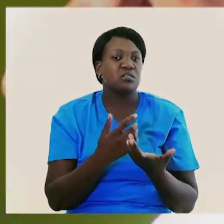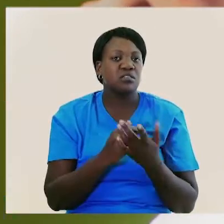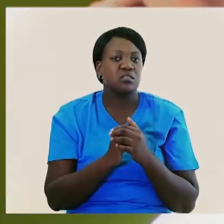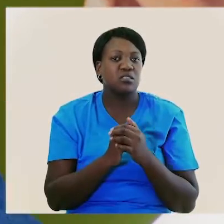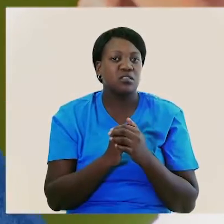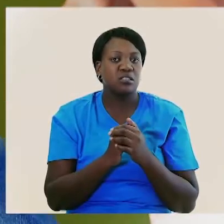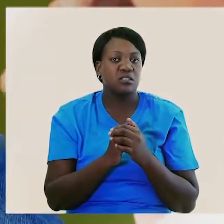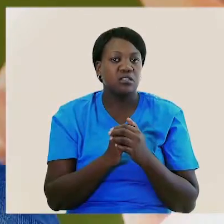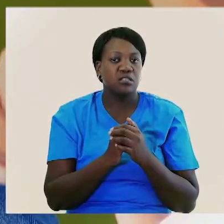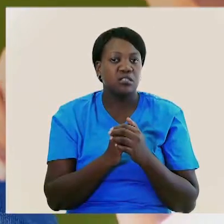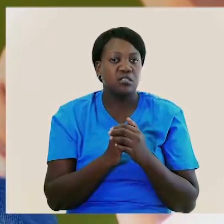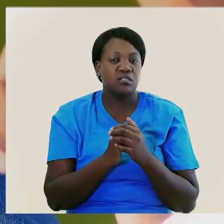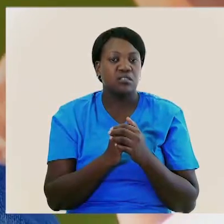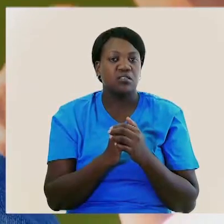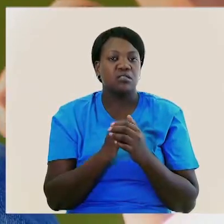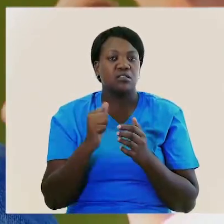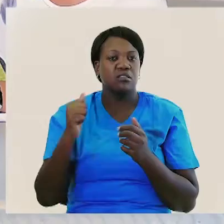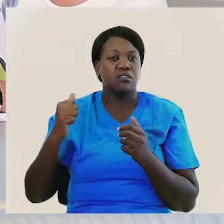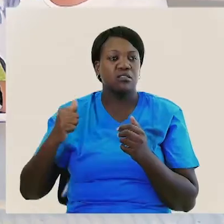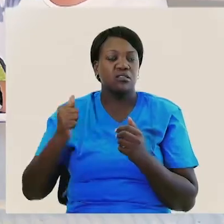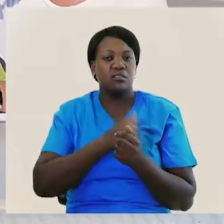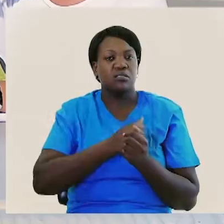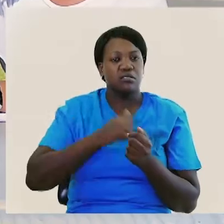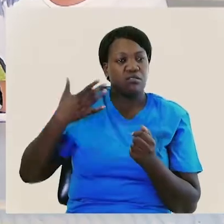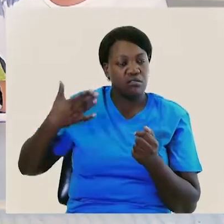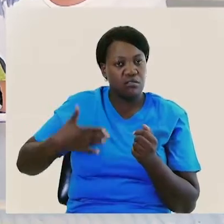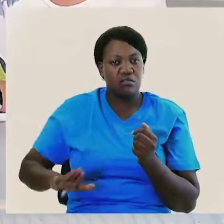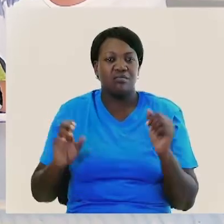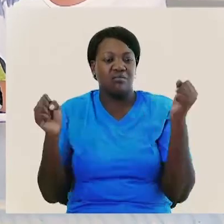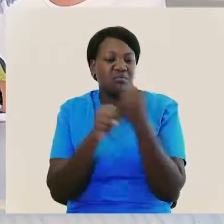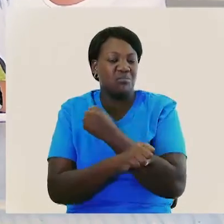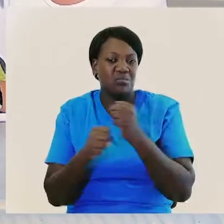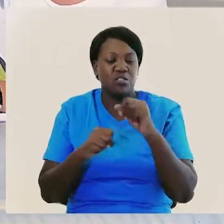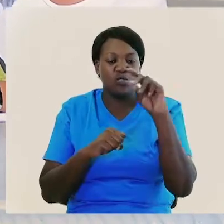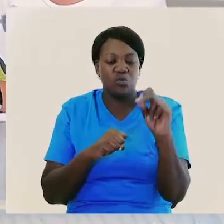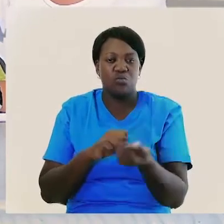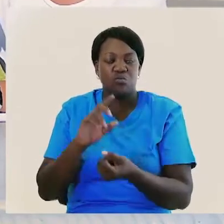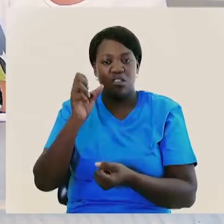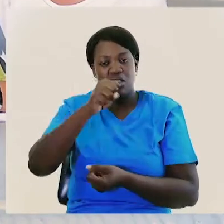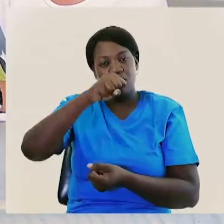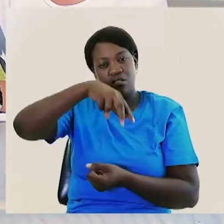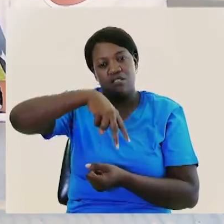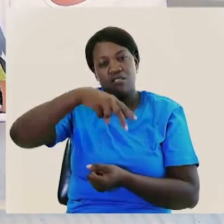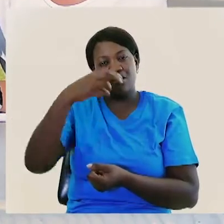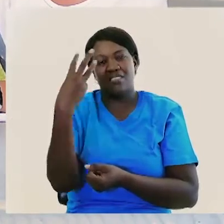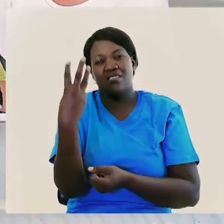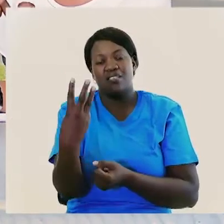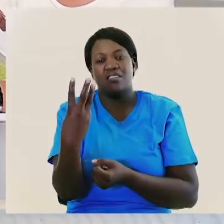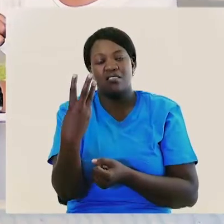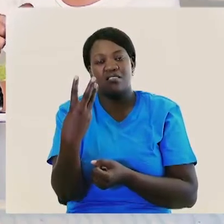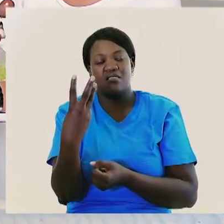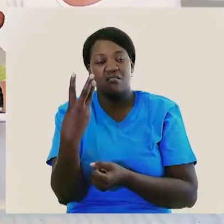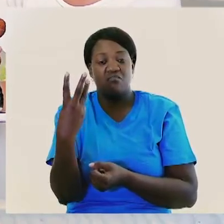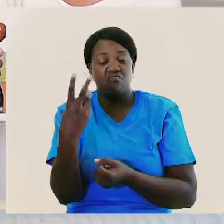My heart is aching, I'm telling you. You know, they say they will not be able to buy me the S3. My father told me that him and my